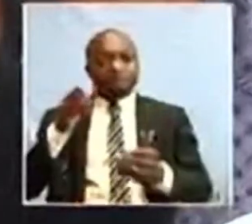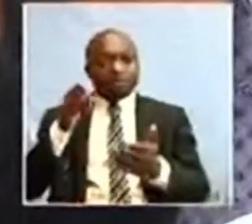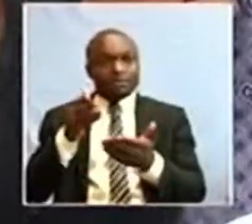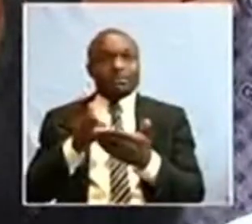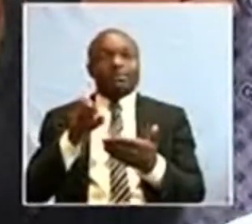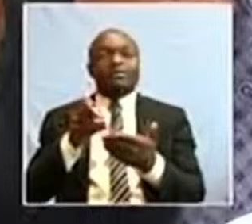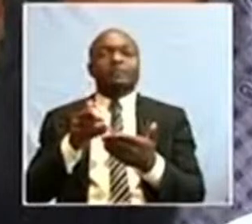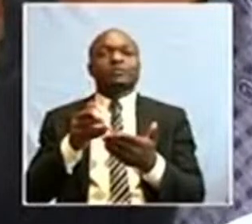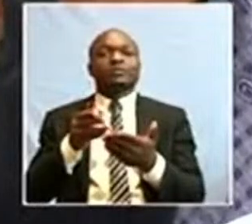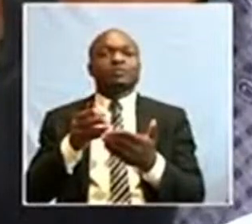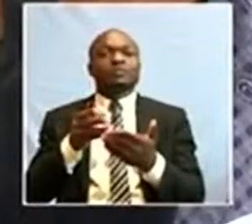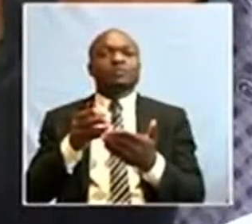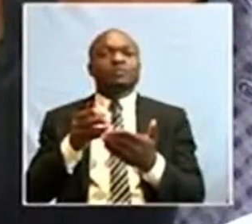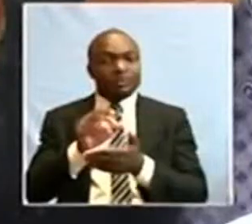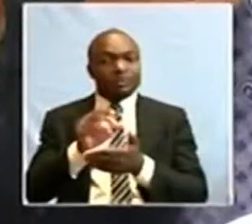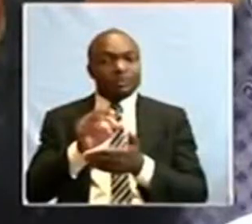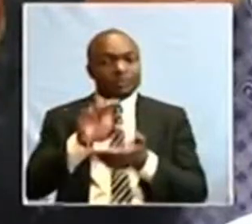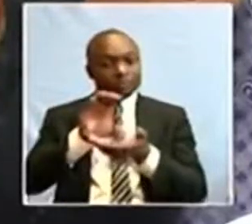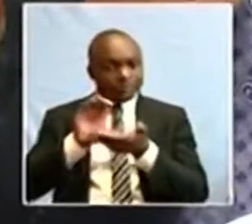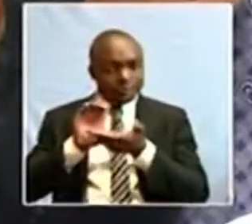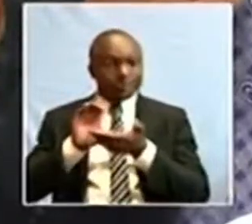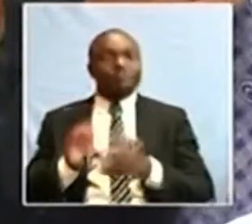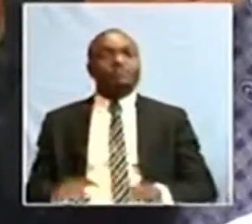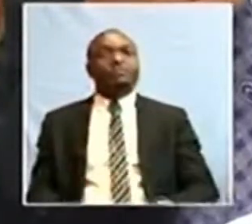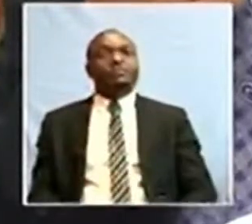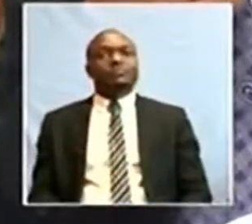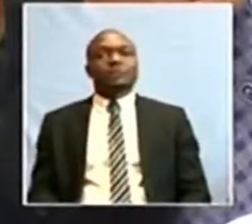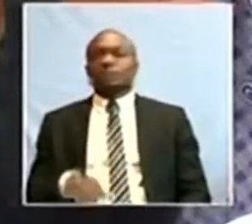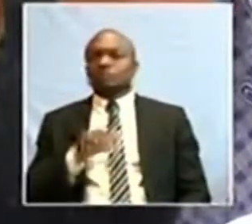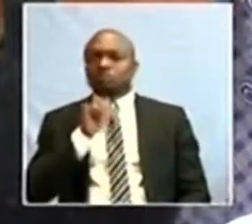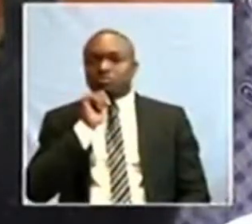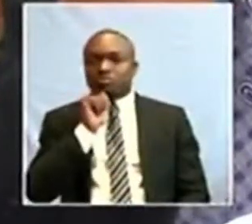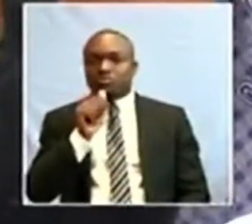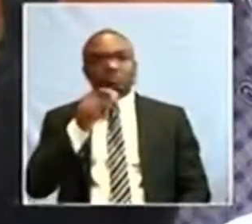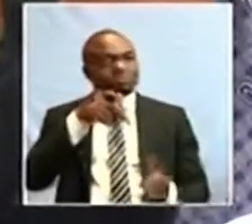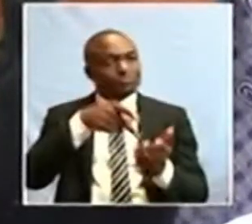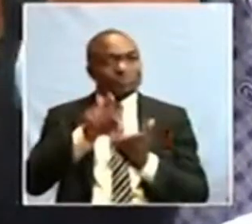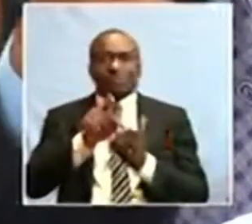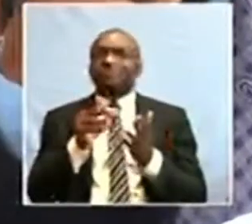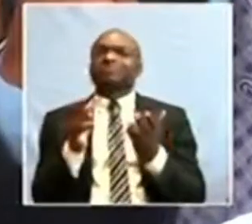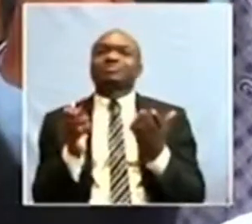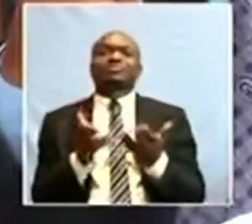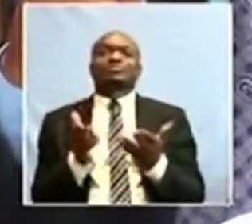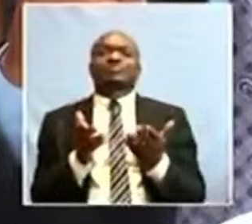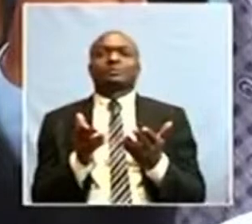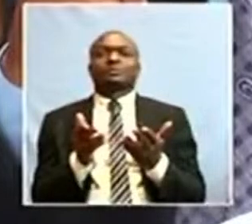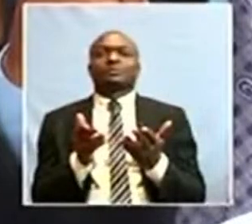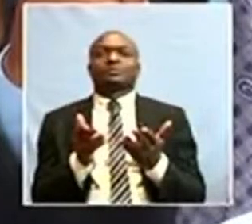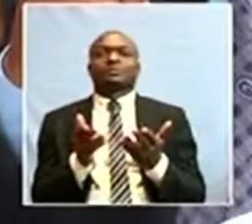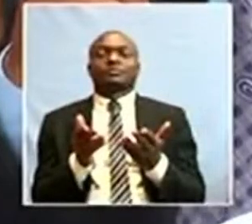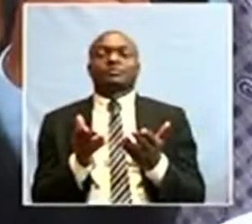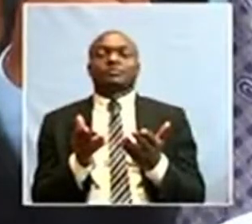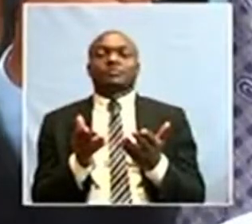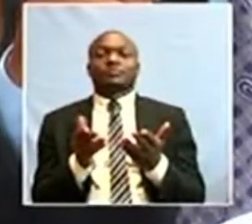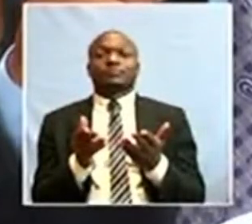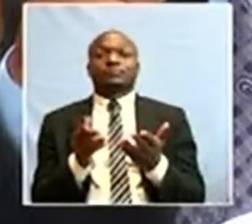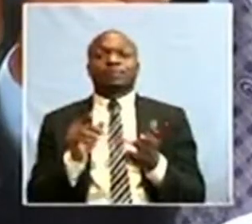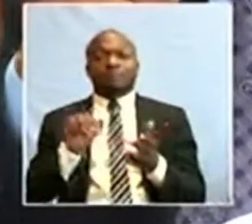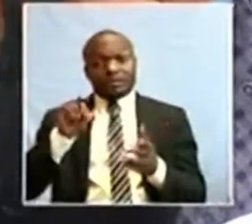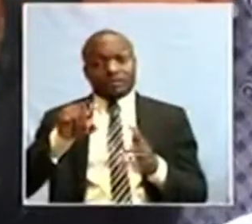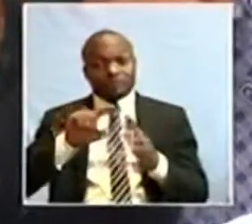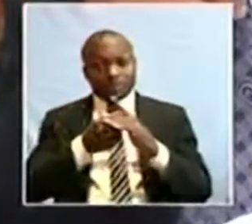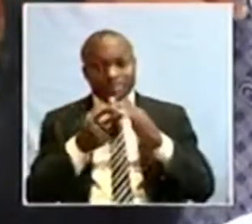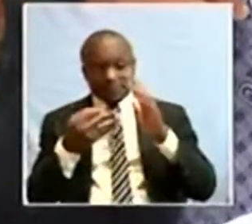that were borrowed? We haven't yet paid, Chair. I think it was just it was supposed to start in February